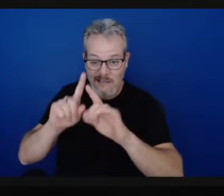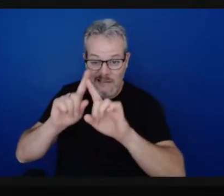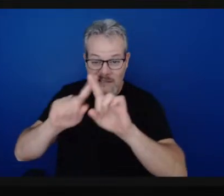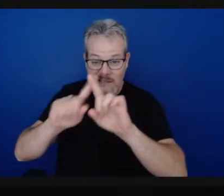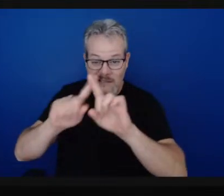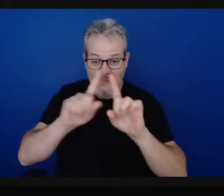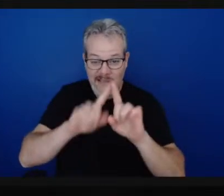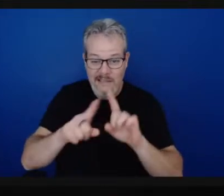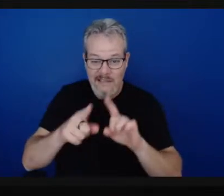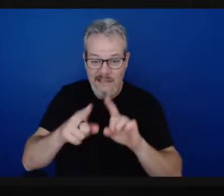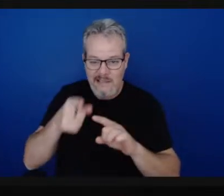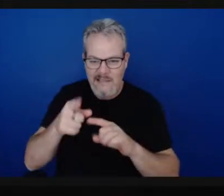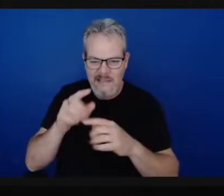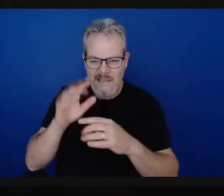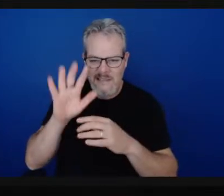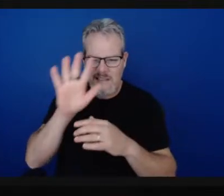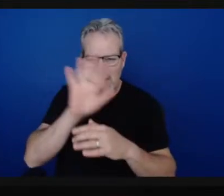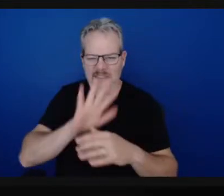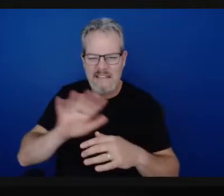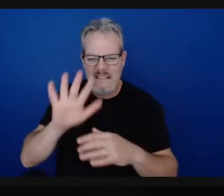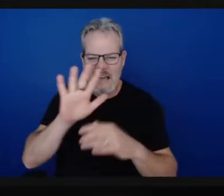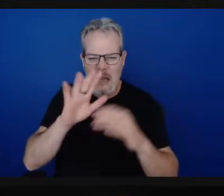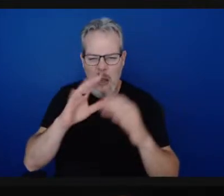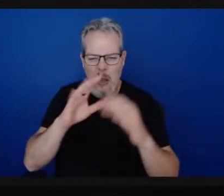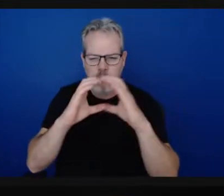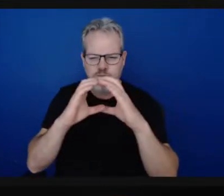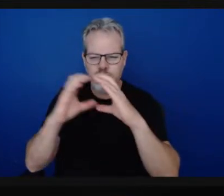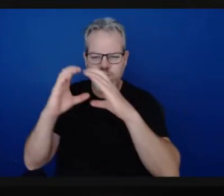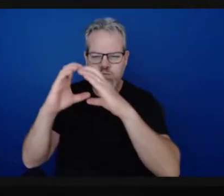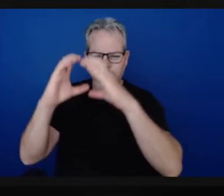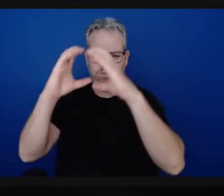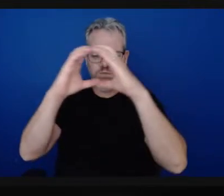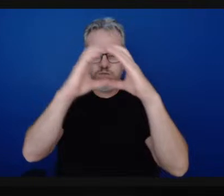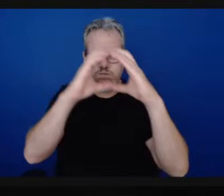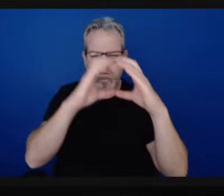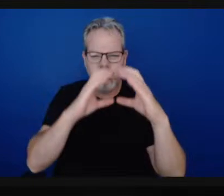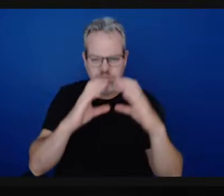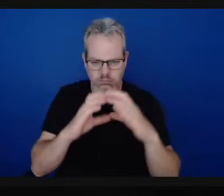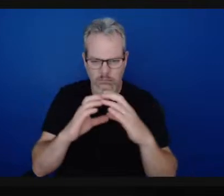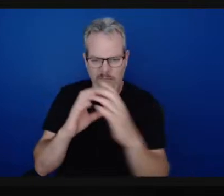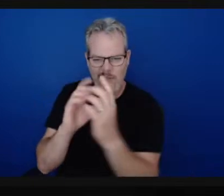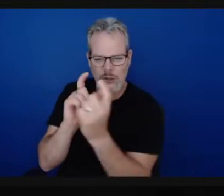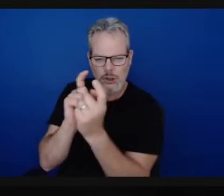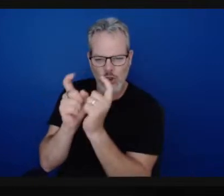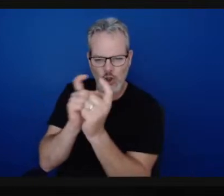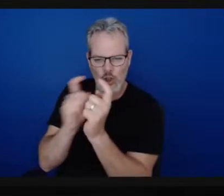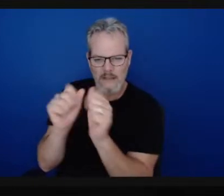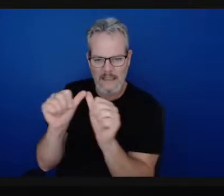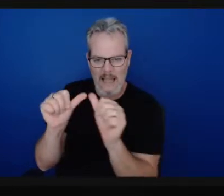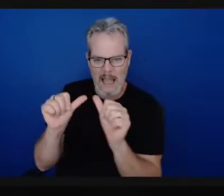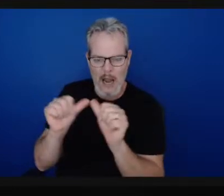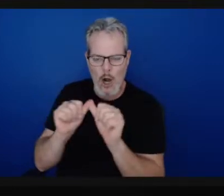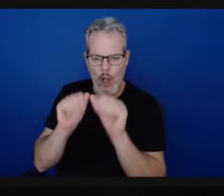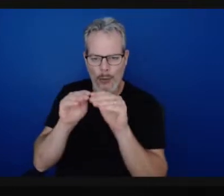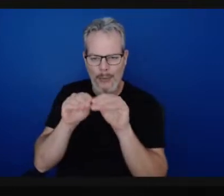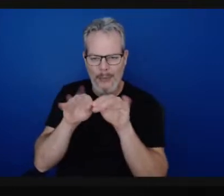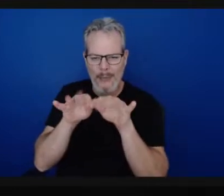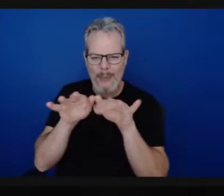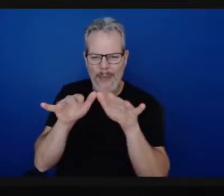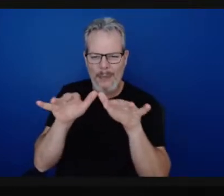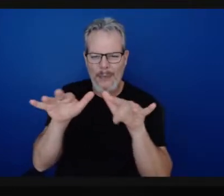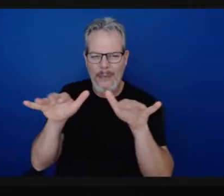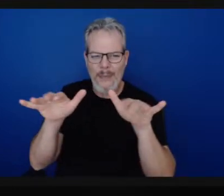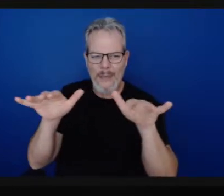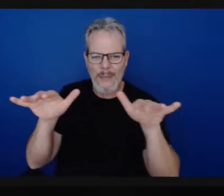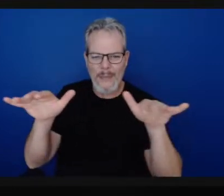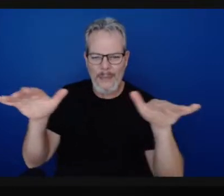roundish, right? Like a cloud. And showing that it is adjusting in that area, but it's pretty widespread adjustment. Right?